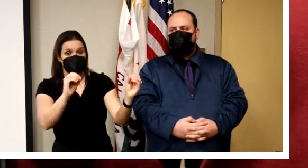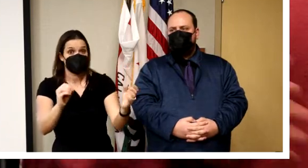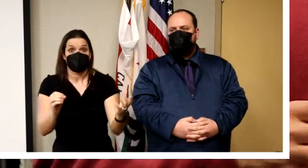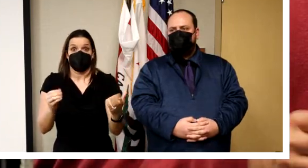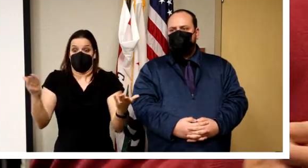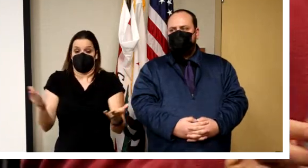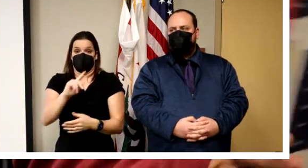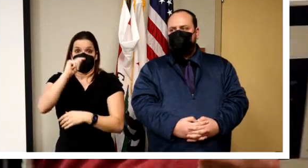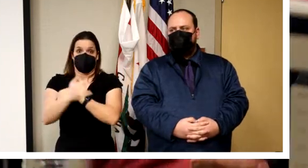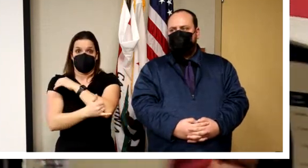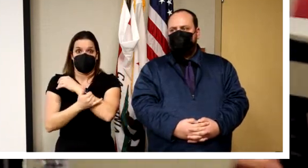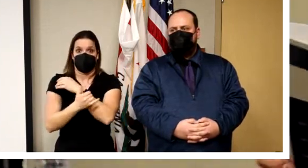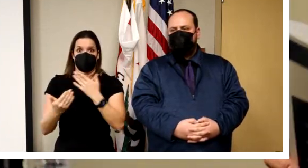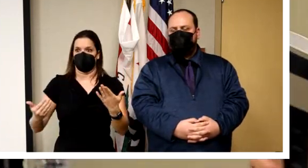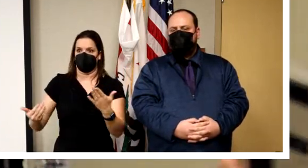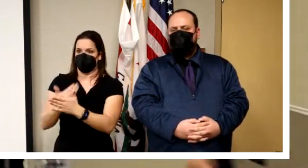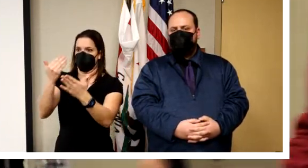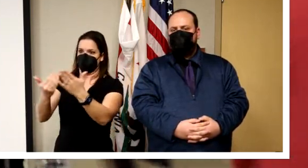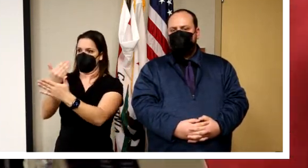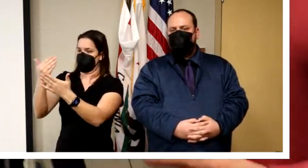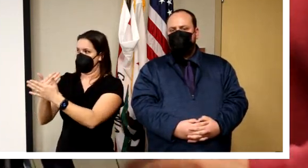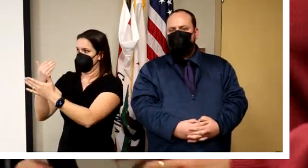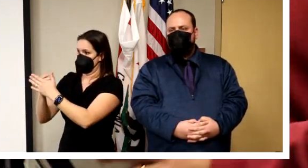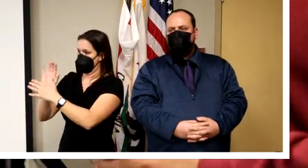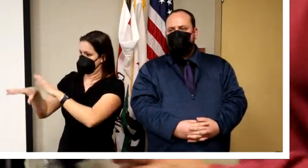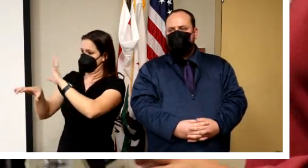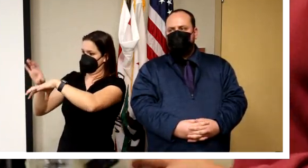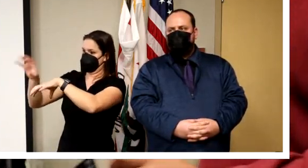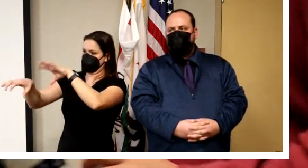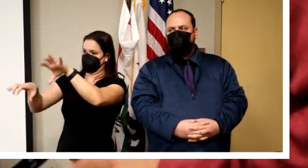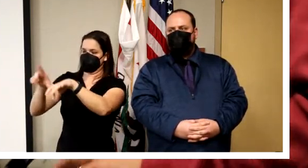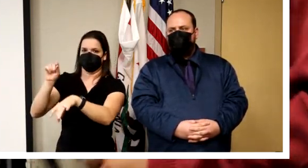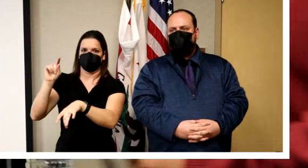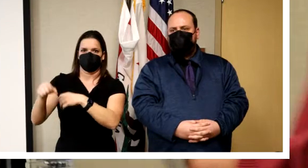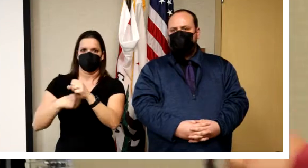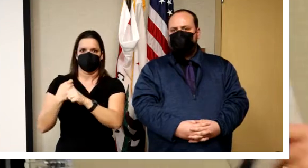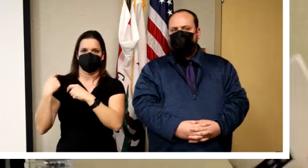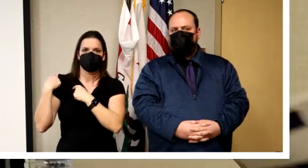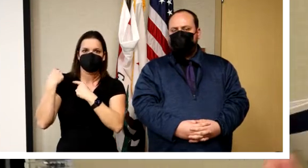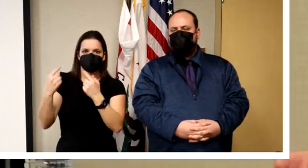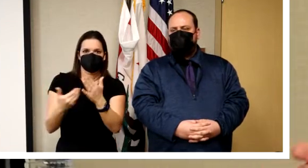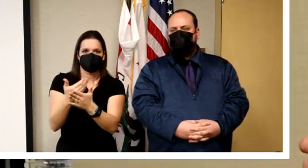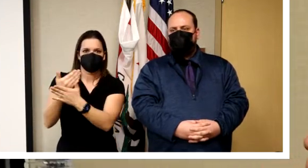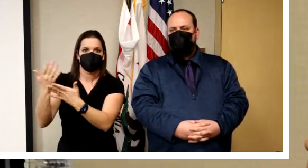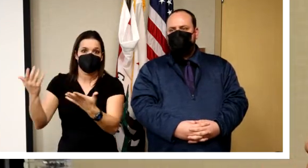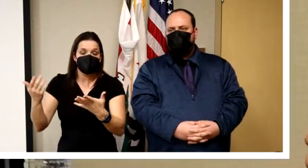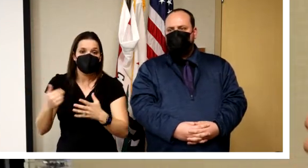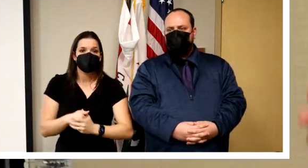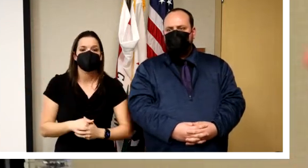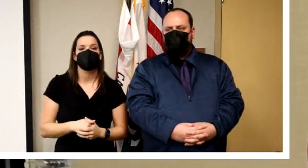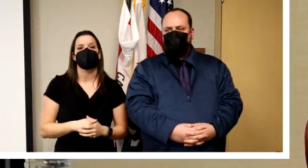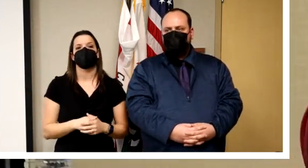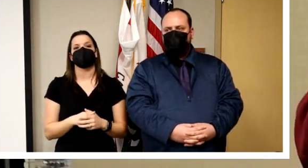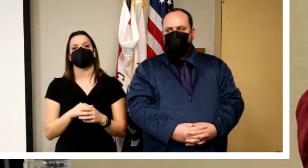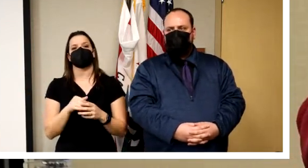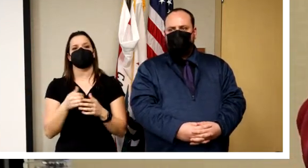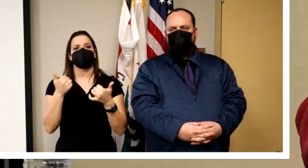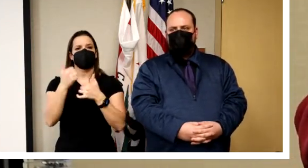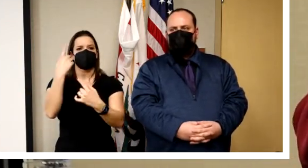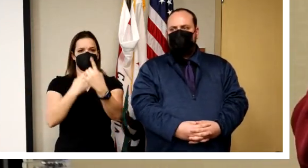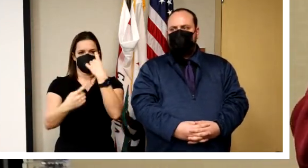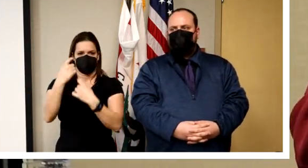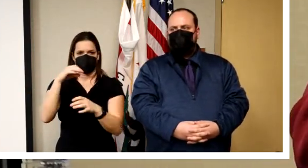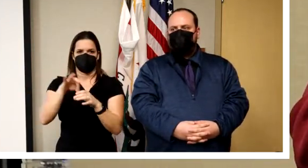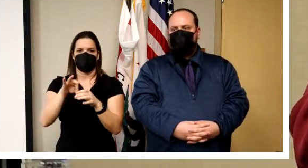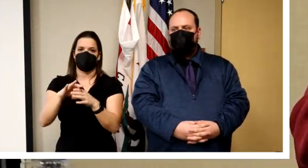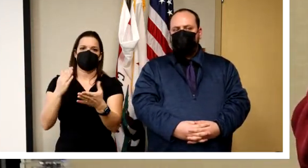parts and whole neighborhoods that didn't exist 20 years ago that we're going through. So any questions on the